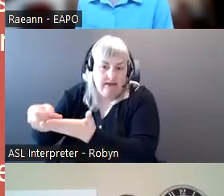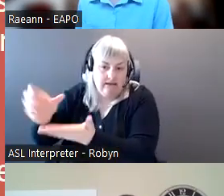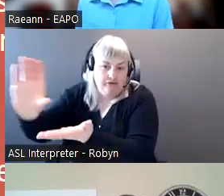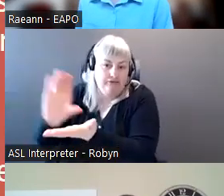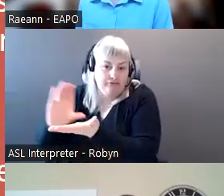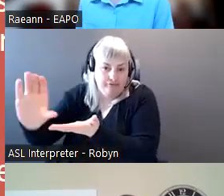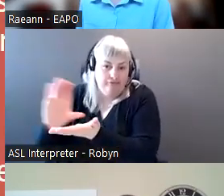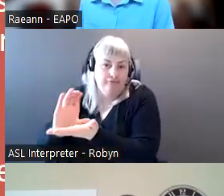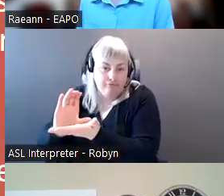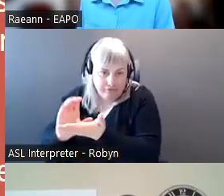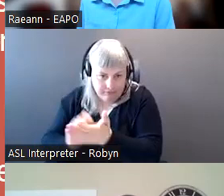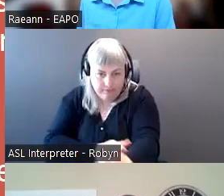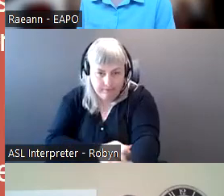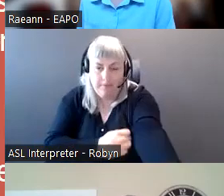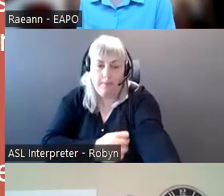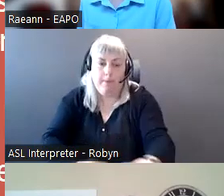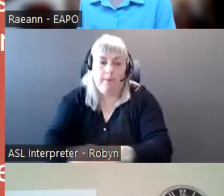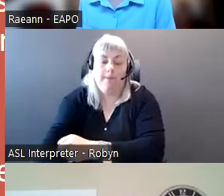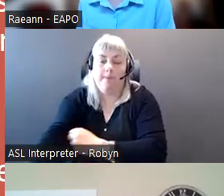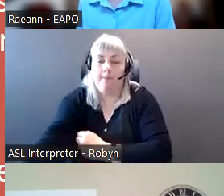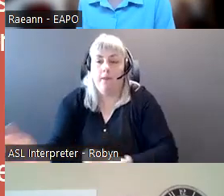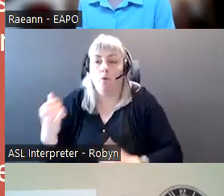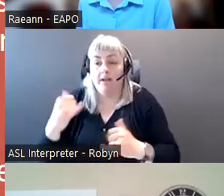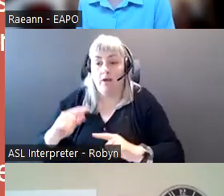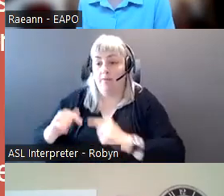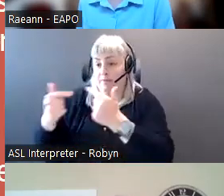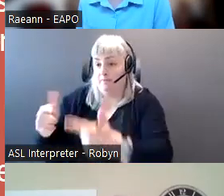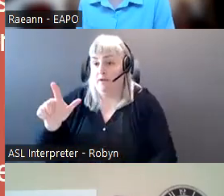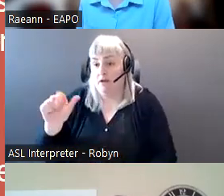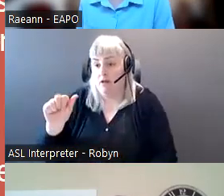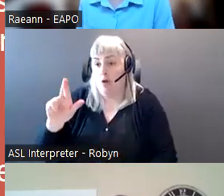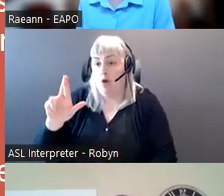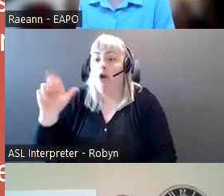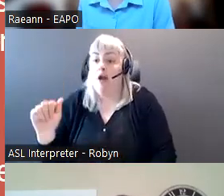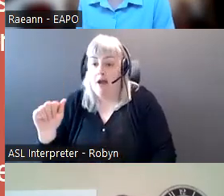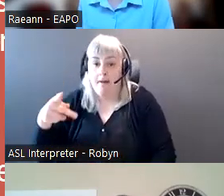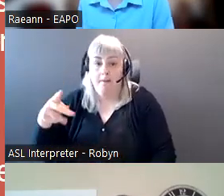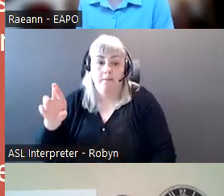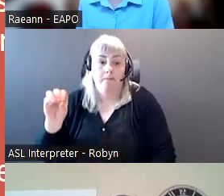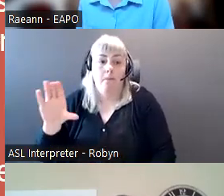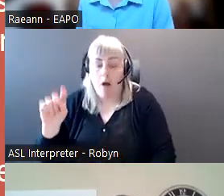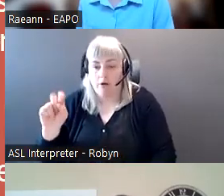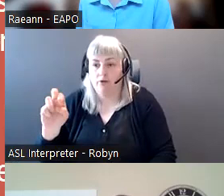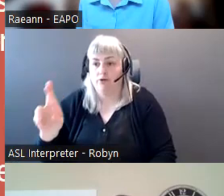I now want to turn it over to my colleague, Laura Proctor, who's going to talk a little bit about the importance